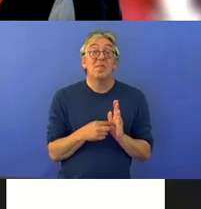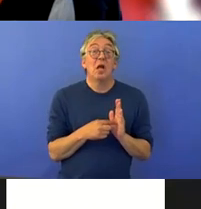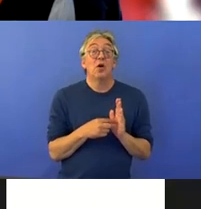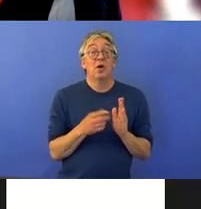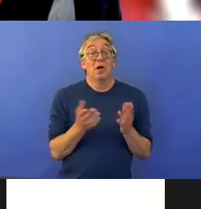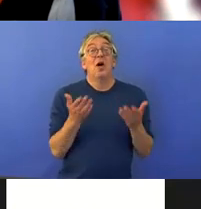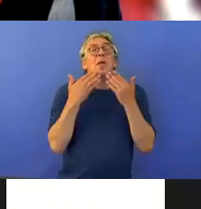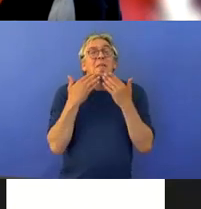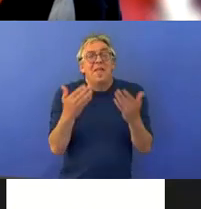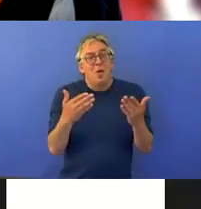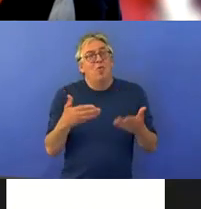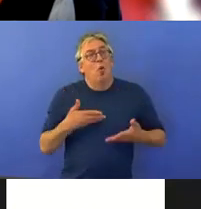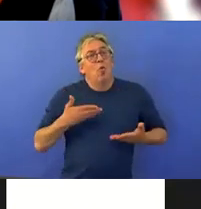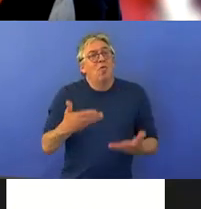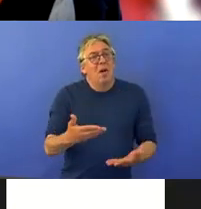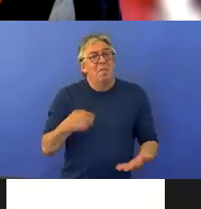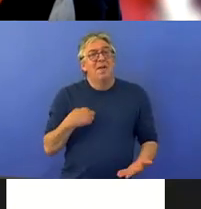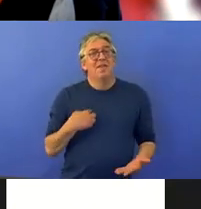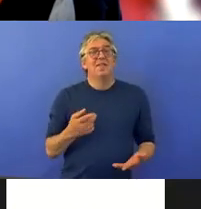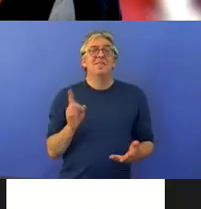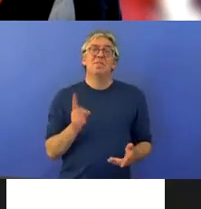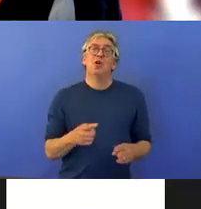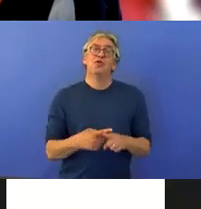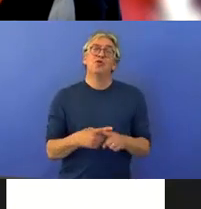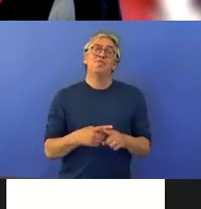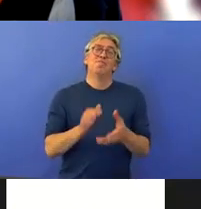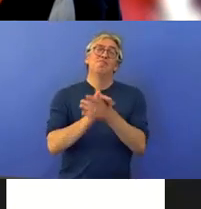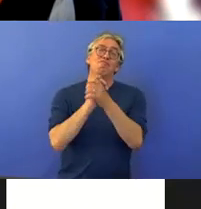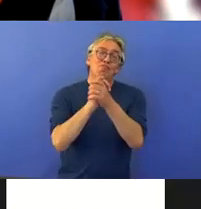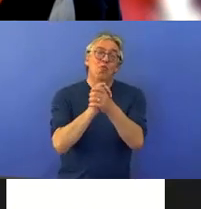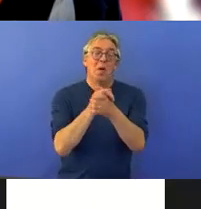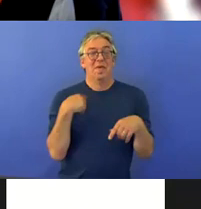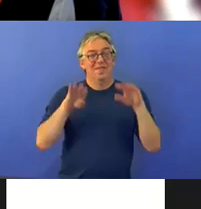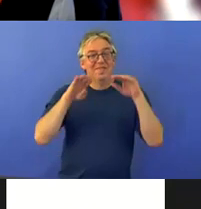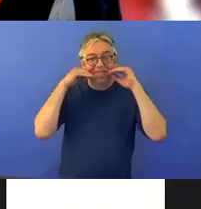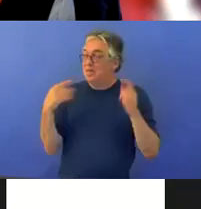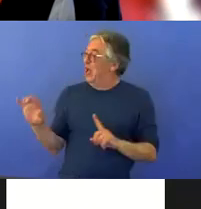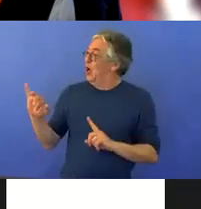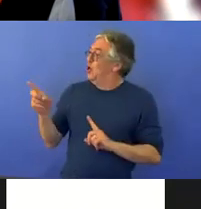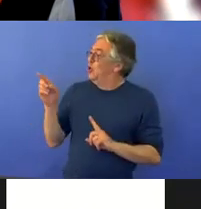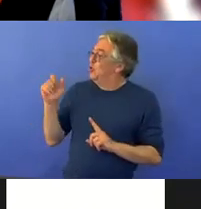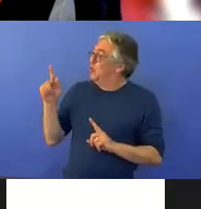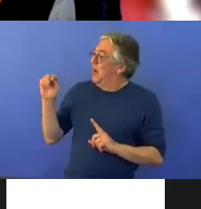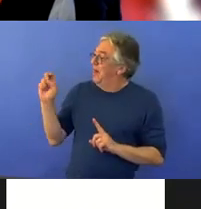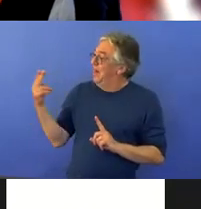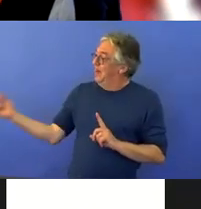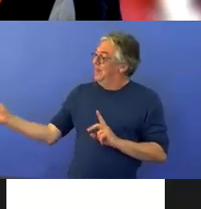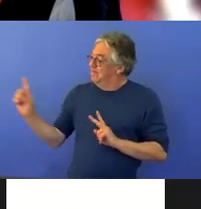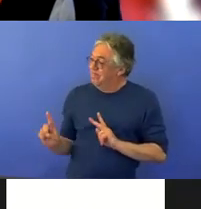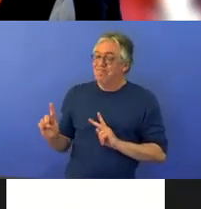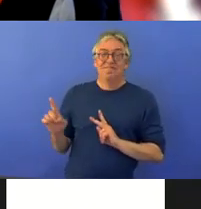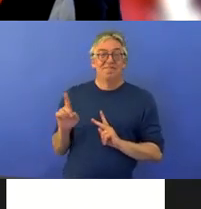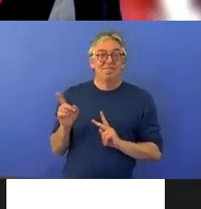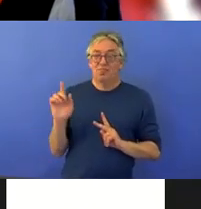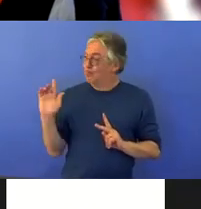here, and congratulations. I'm very happy to be with Judy and with every people in